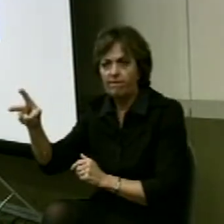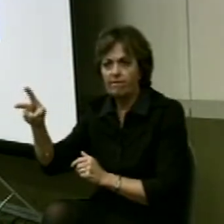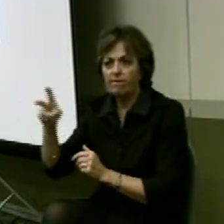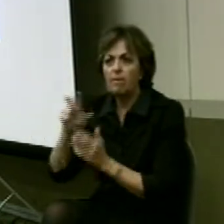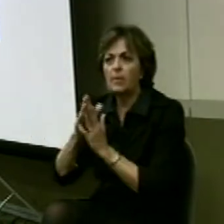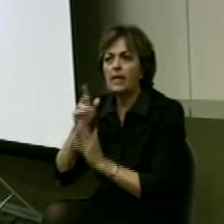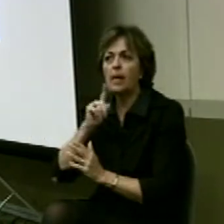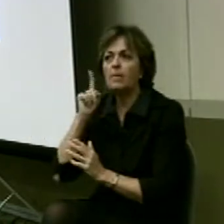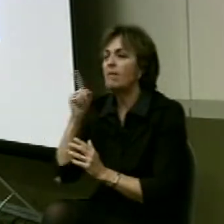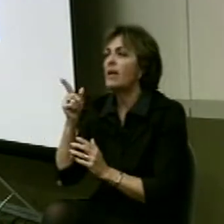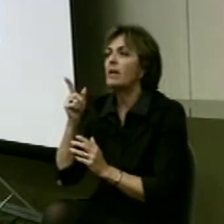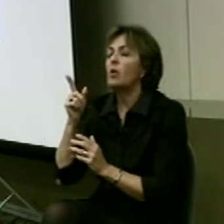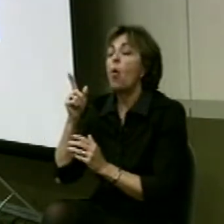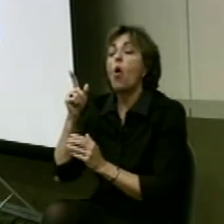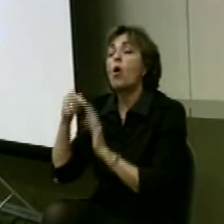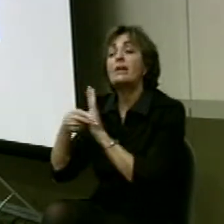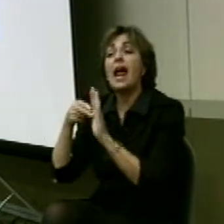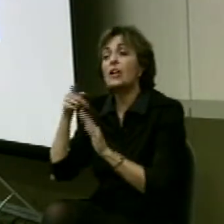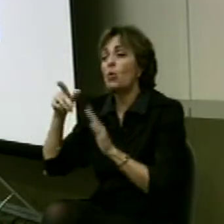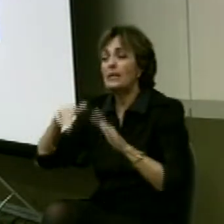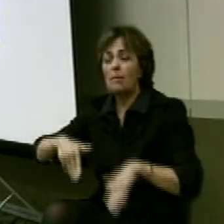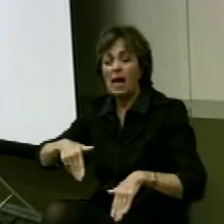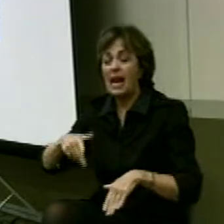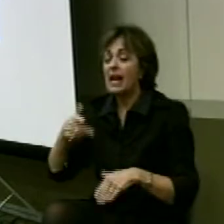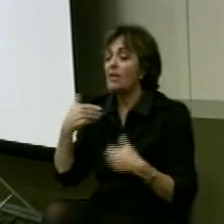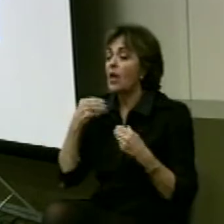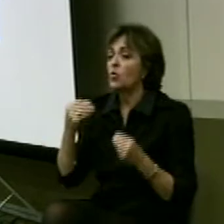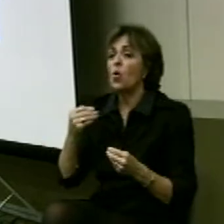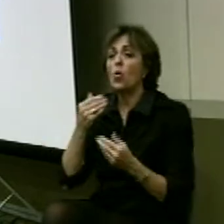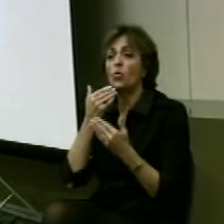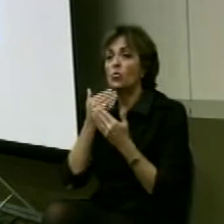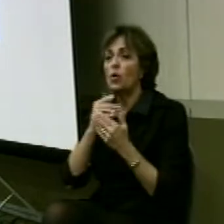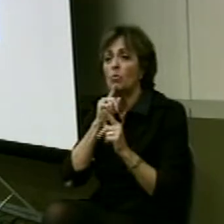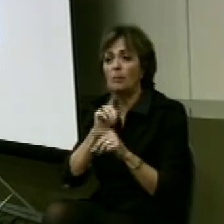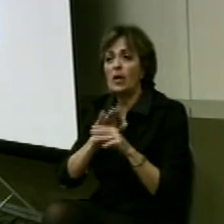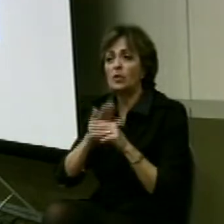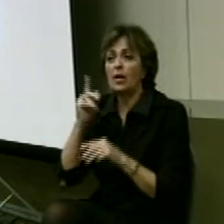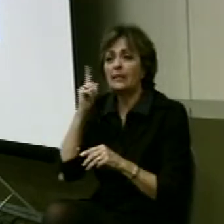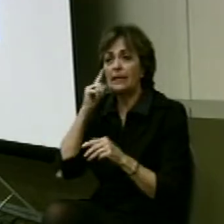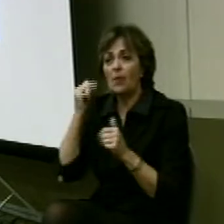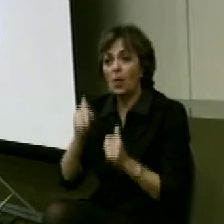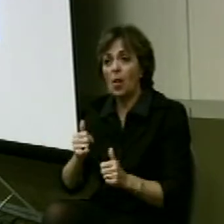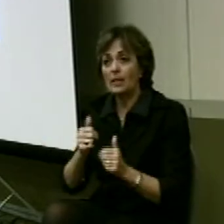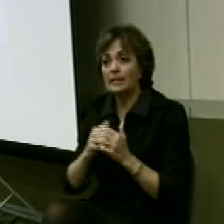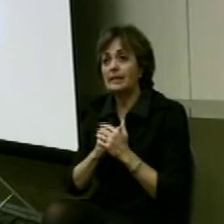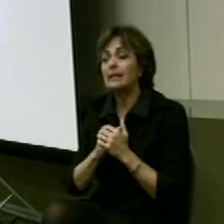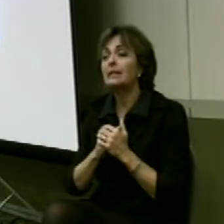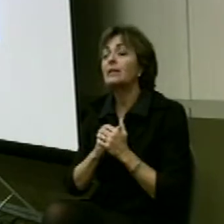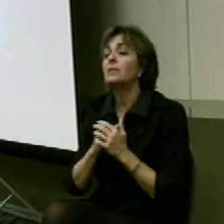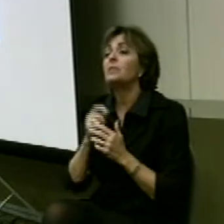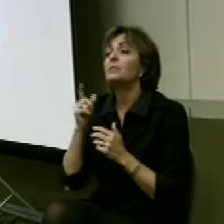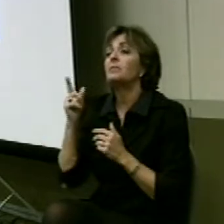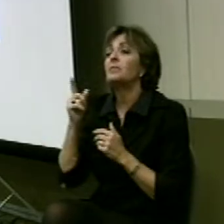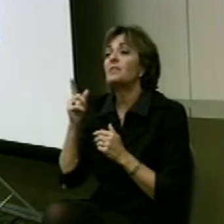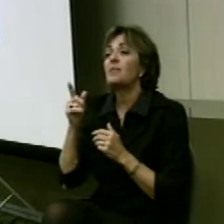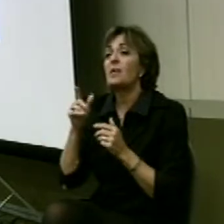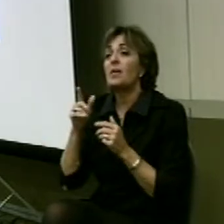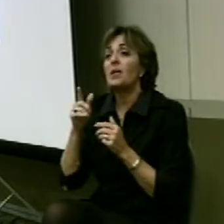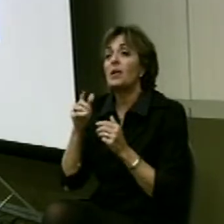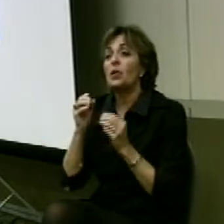age of 2.5. They didn't really have any good responses on his hearing loss.